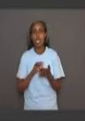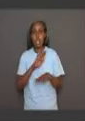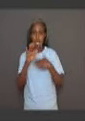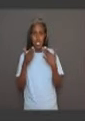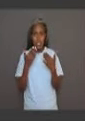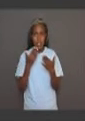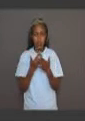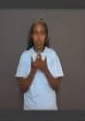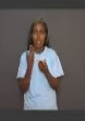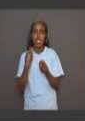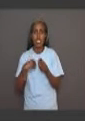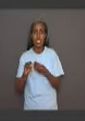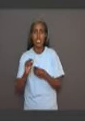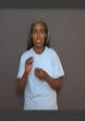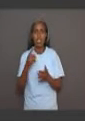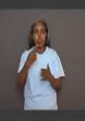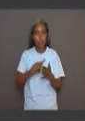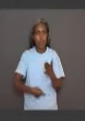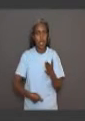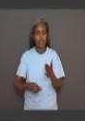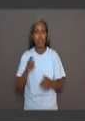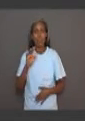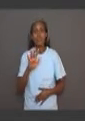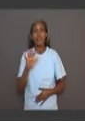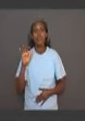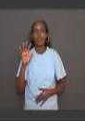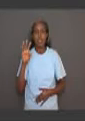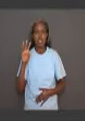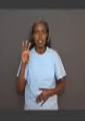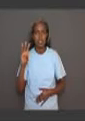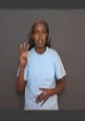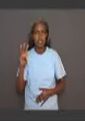total selling price of